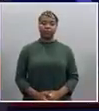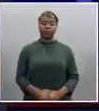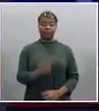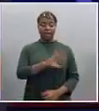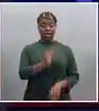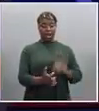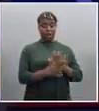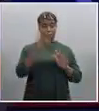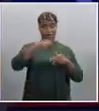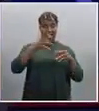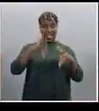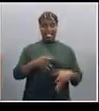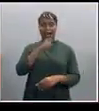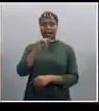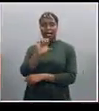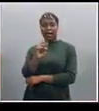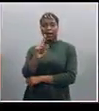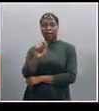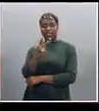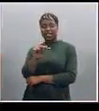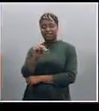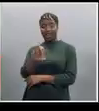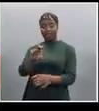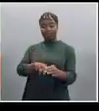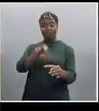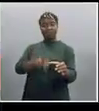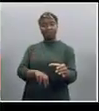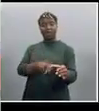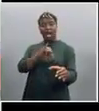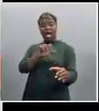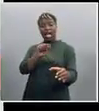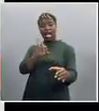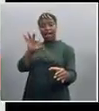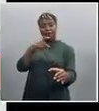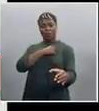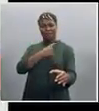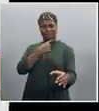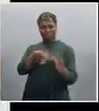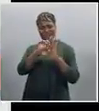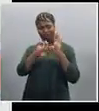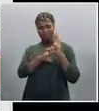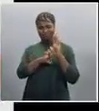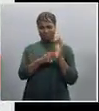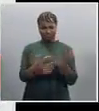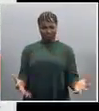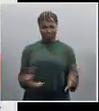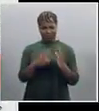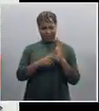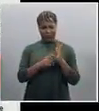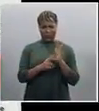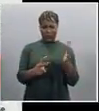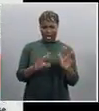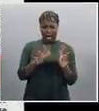SA law professor Stephen Cornelius resigns from the disciplinary tribunal of the IAAF. He says the